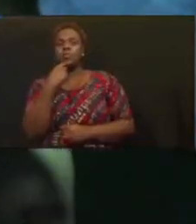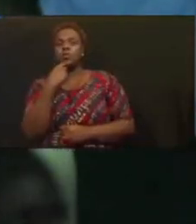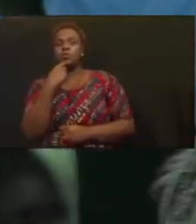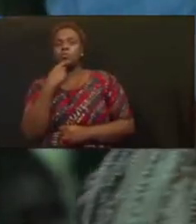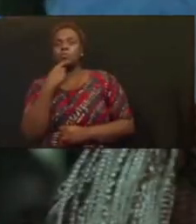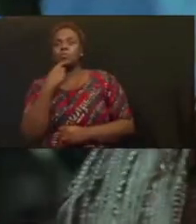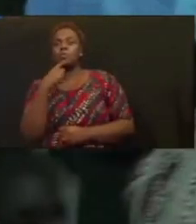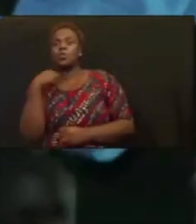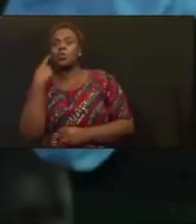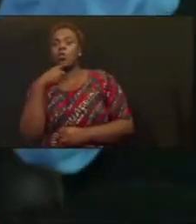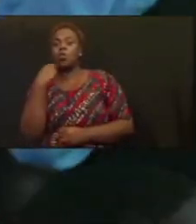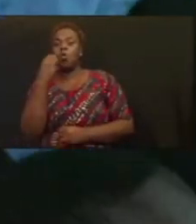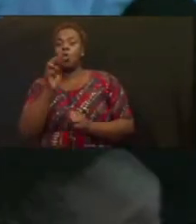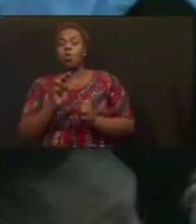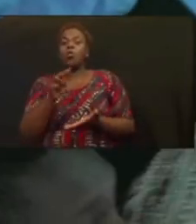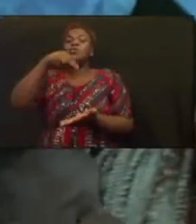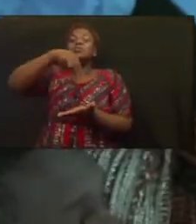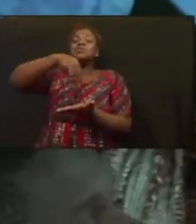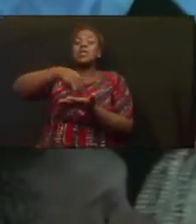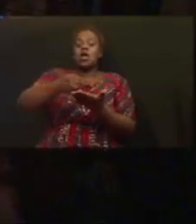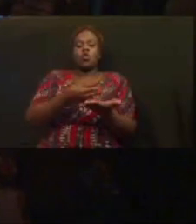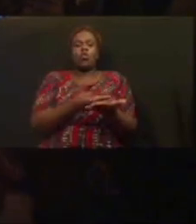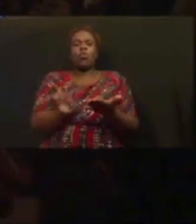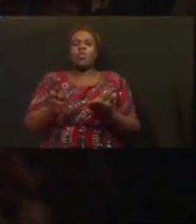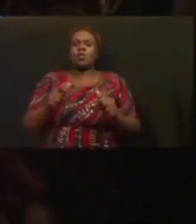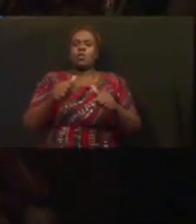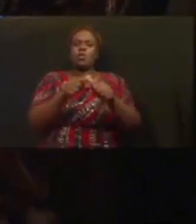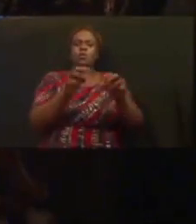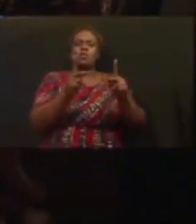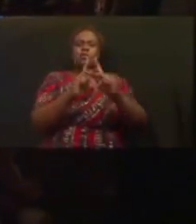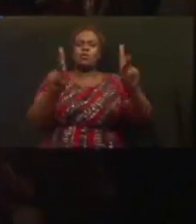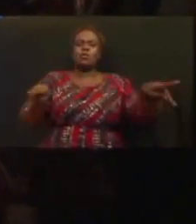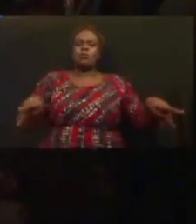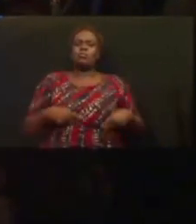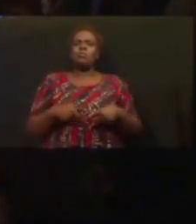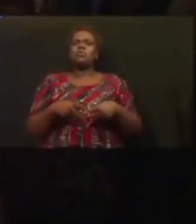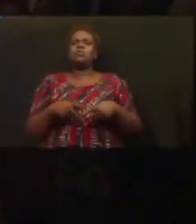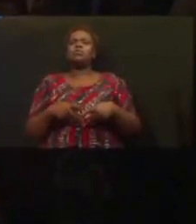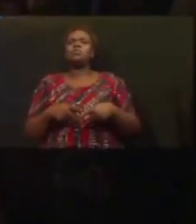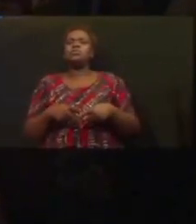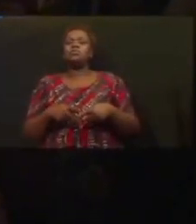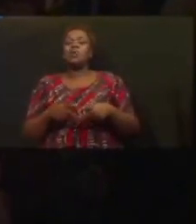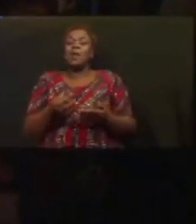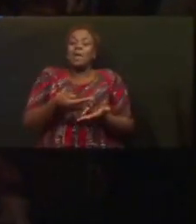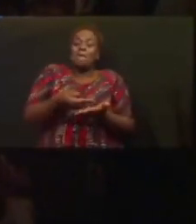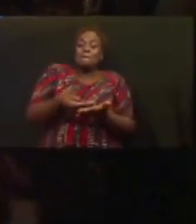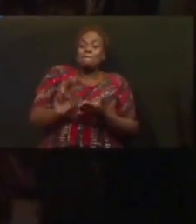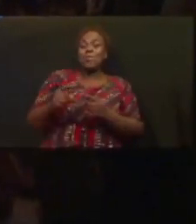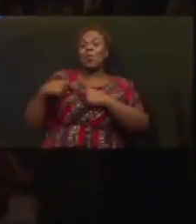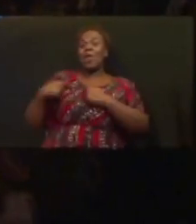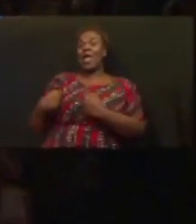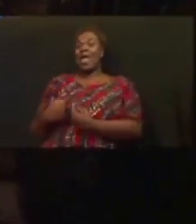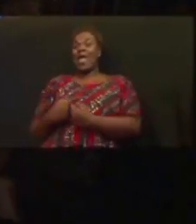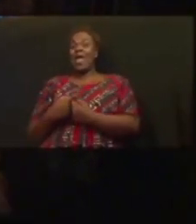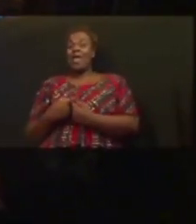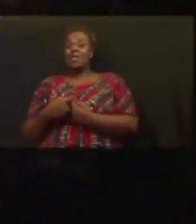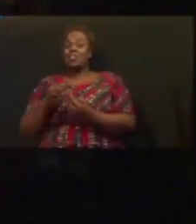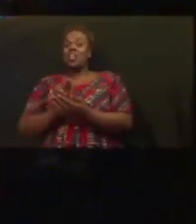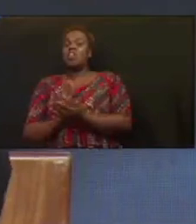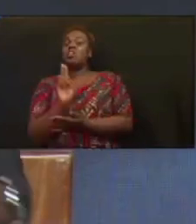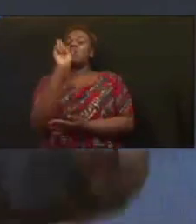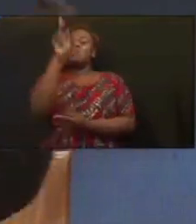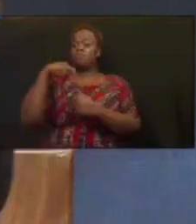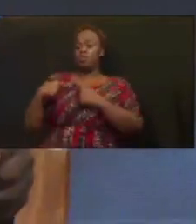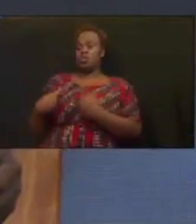hill of the Lord and who shall stand in his holy place? He says, he that hath clean hands and a pure heart, who has not lifted up his soul unto vanity